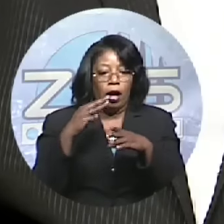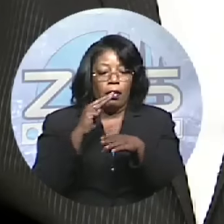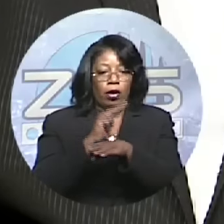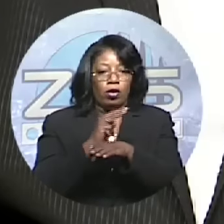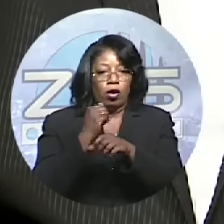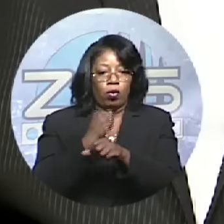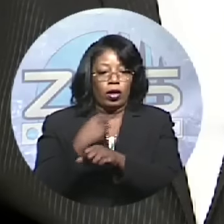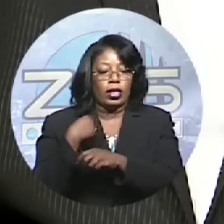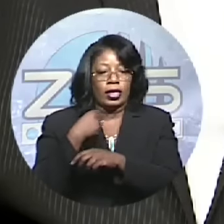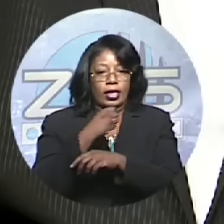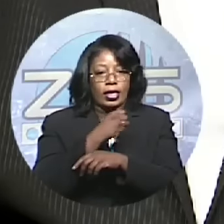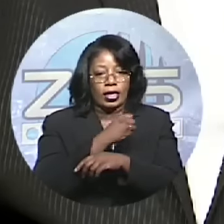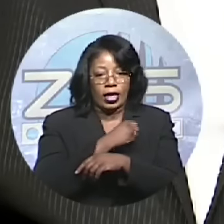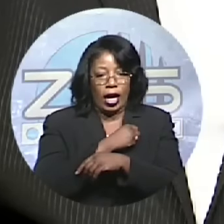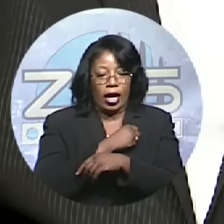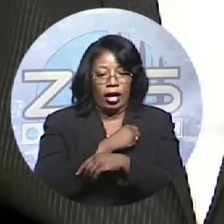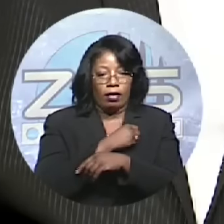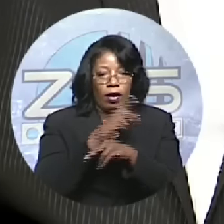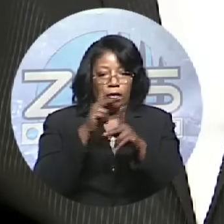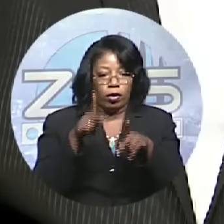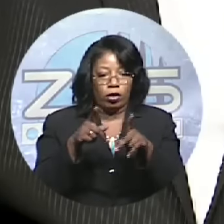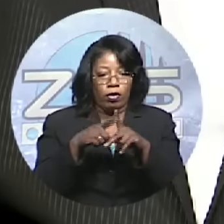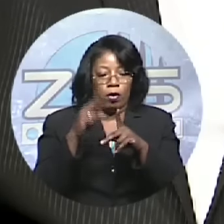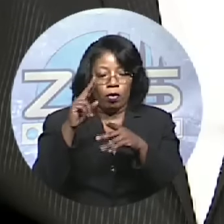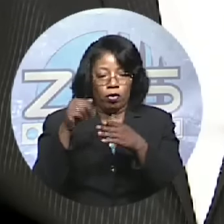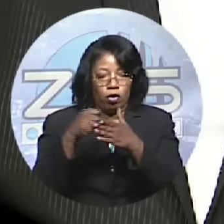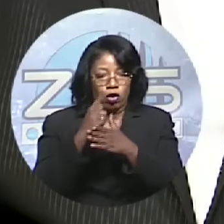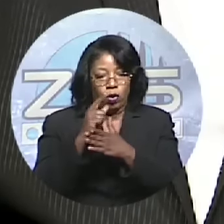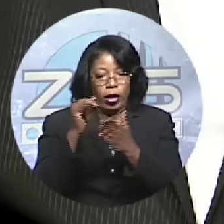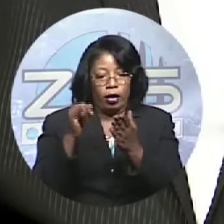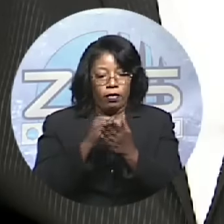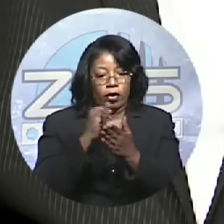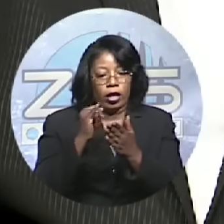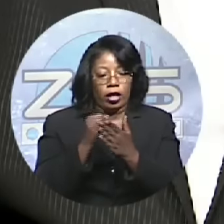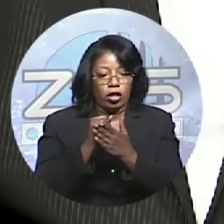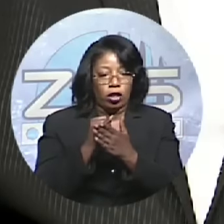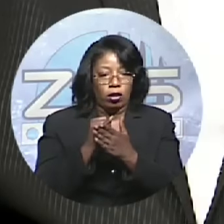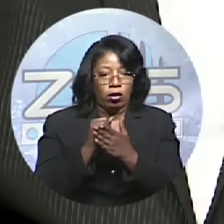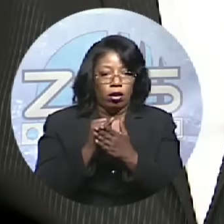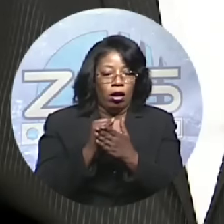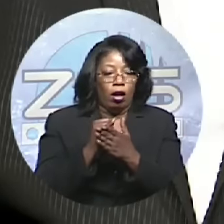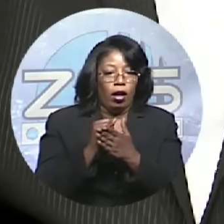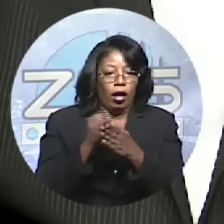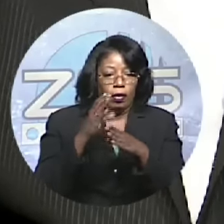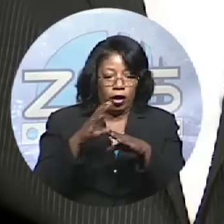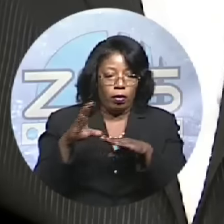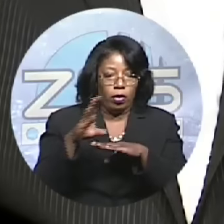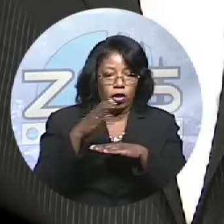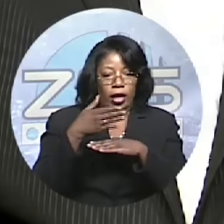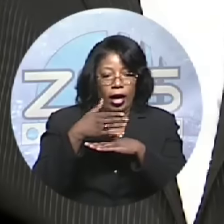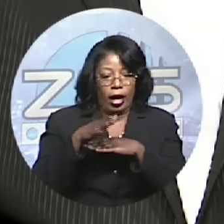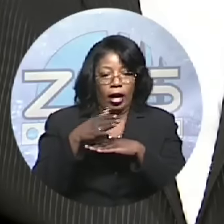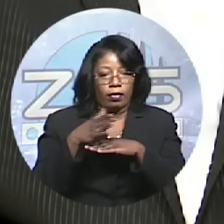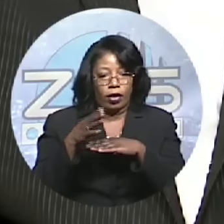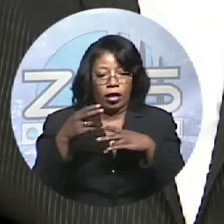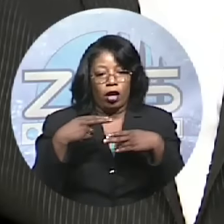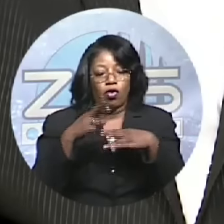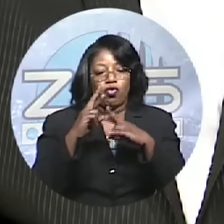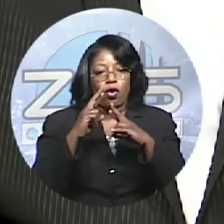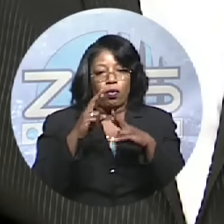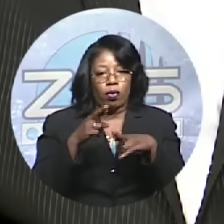staff, and officers from Urban Renewal. The committee is investigating the operations of the Urban Renewal Commission following a report